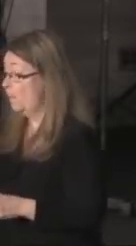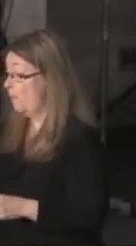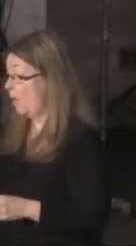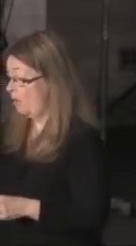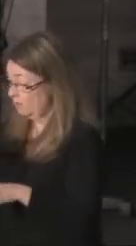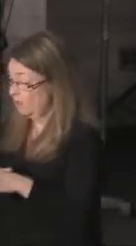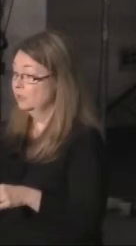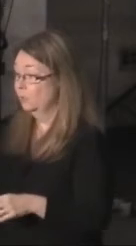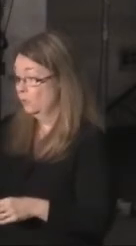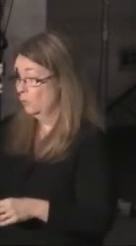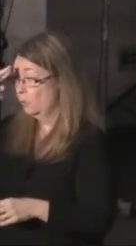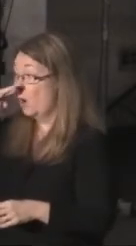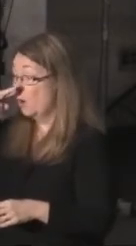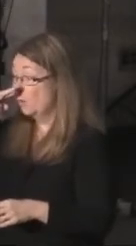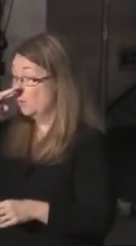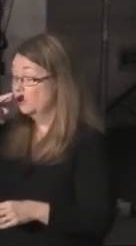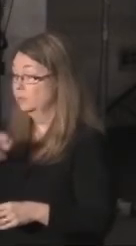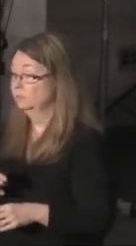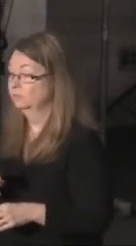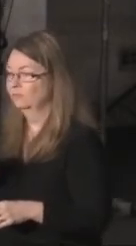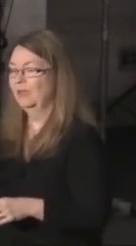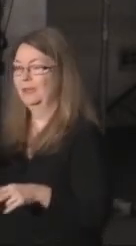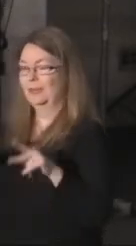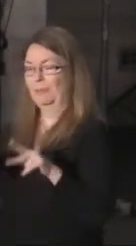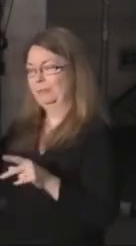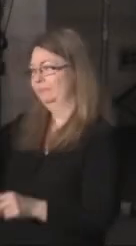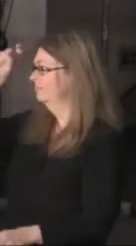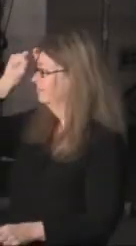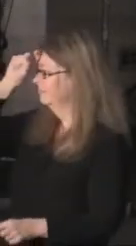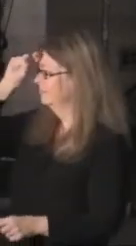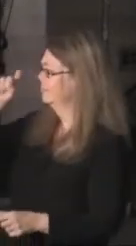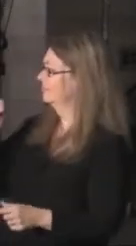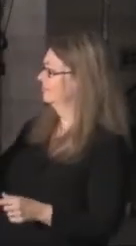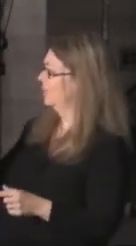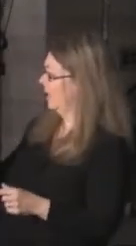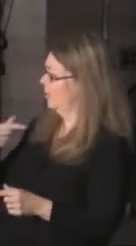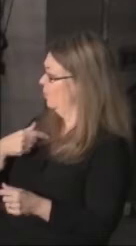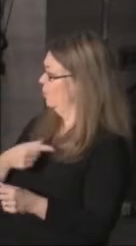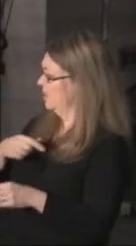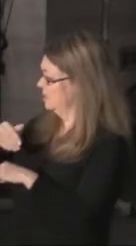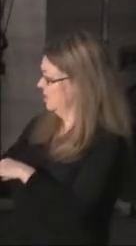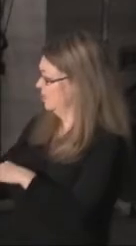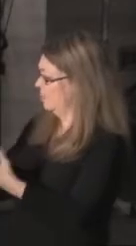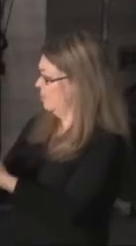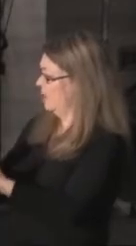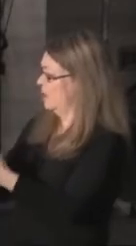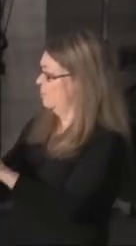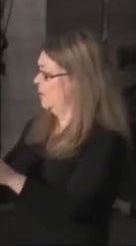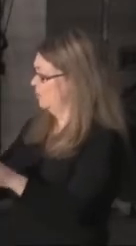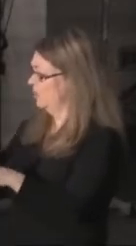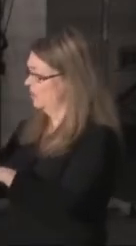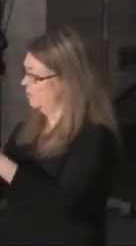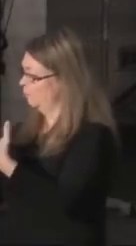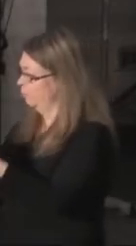in Rome. And one of the questions that's probably on their minds is this. Okay, Paul, we sent you some money, but you're in